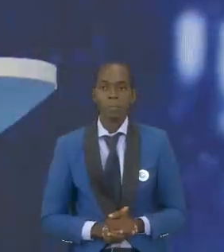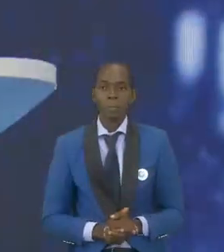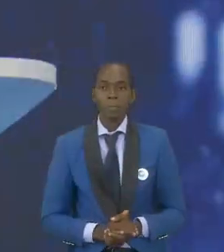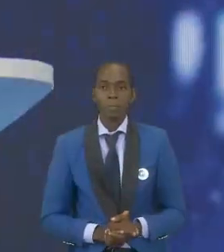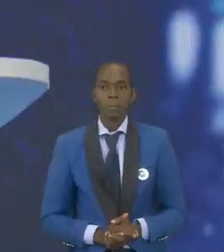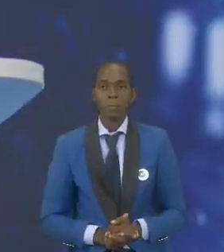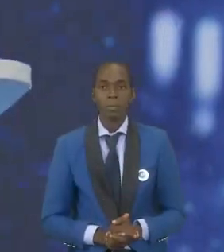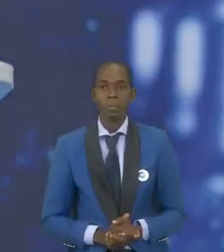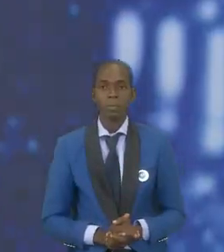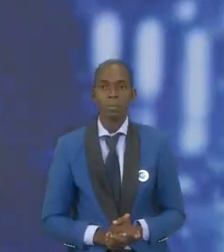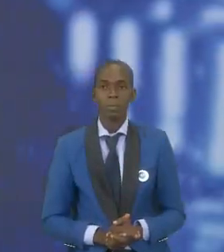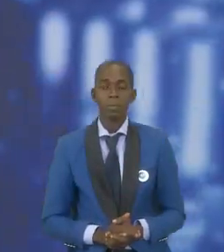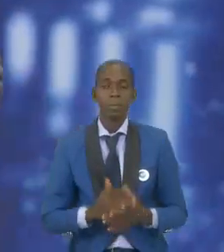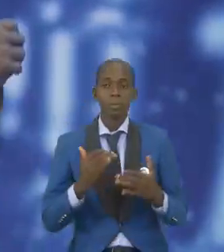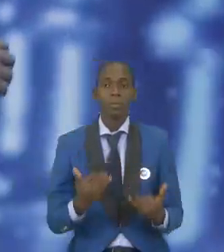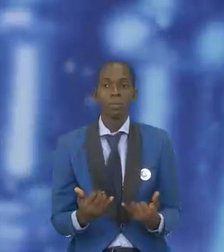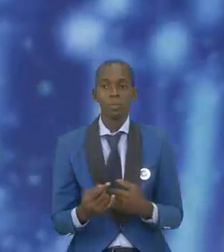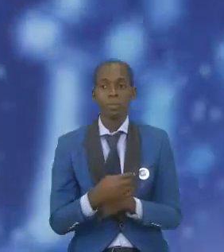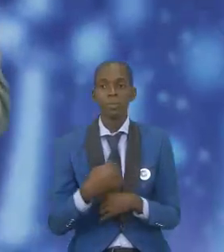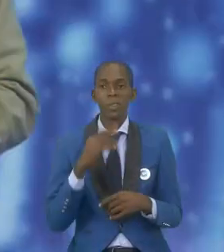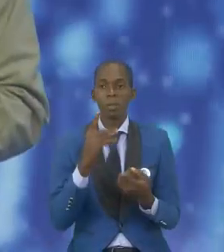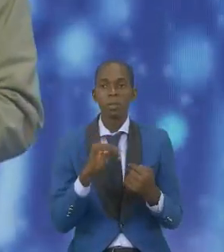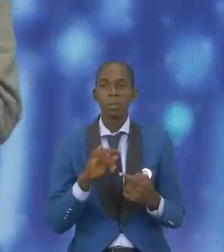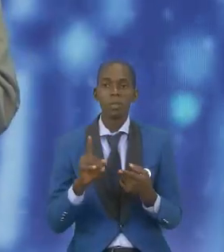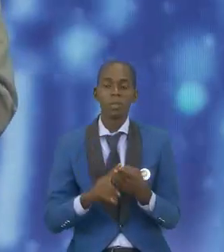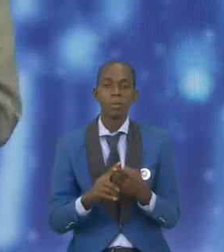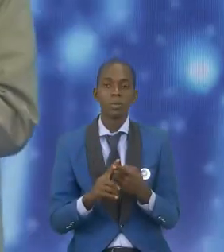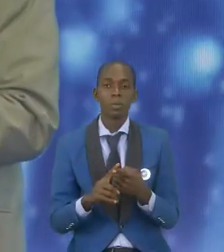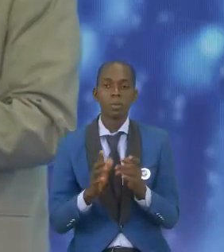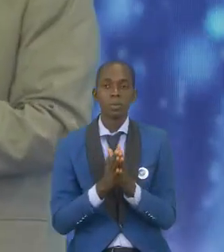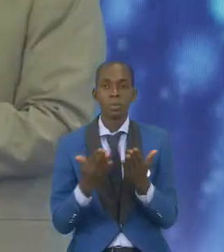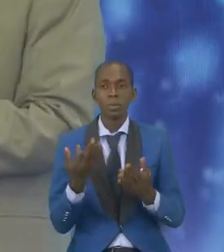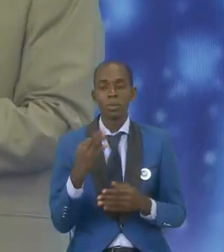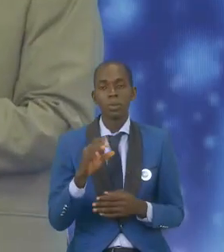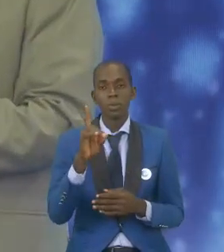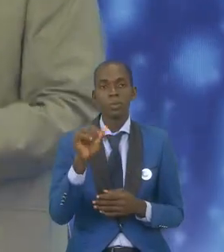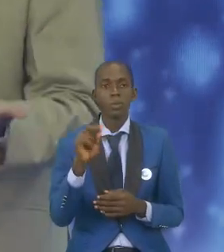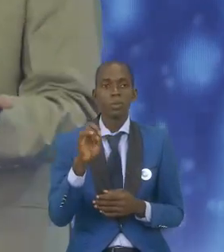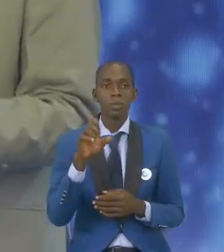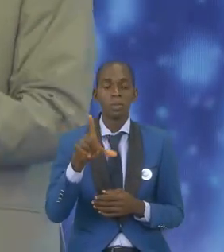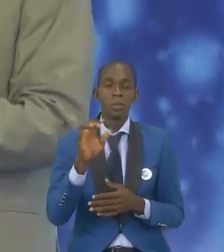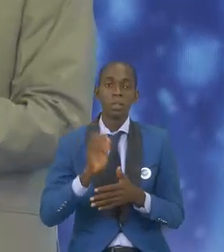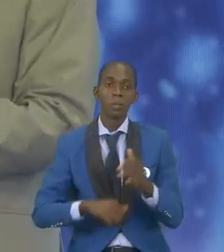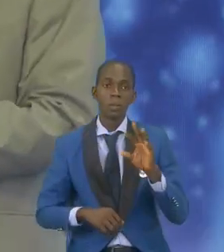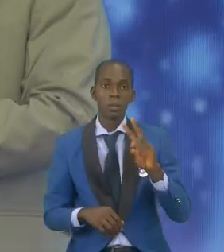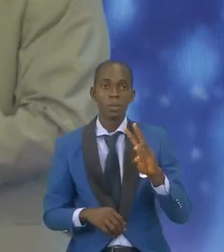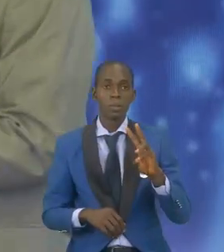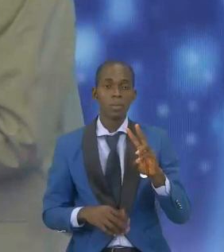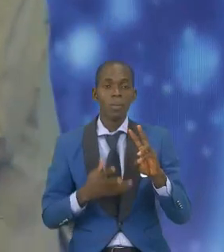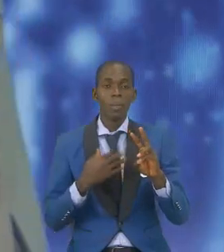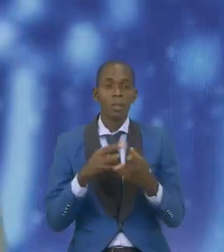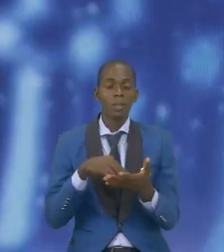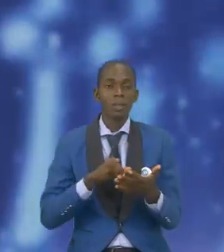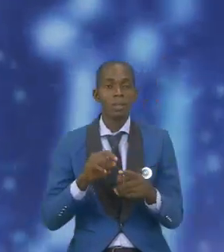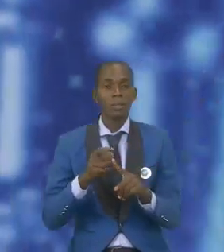Today we're coming to Daniel chapter 6. And I'm reading from verse